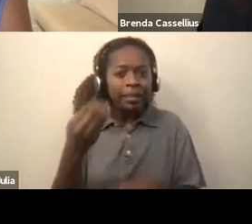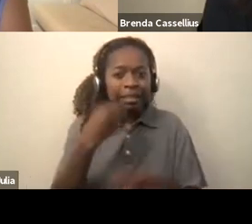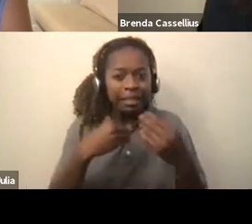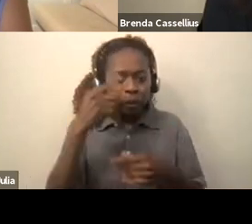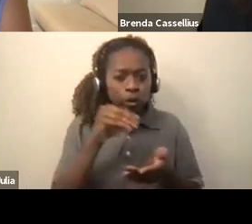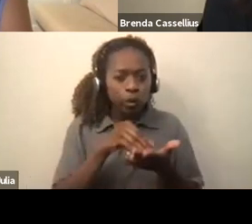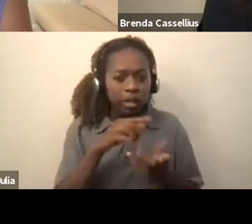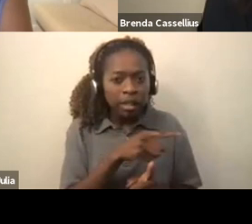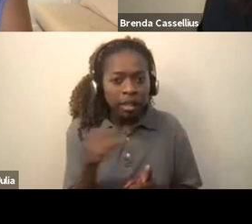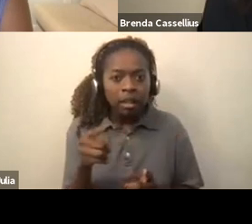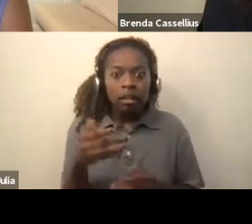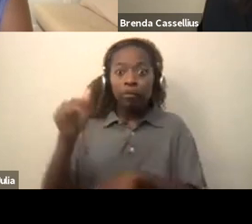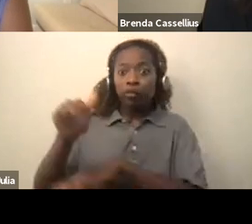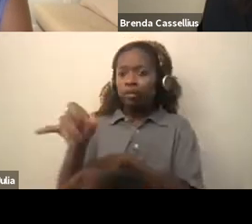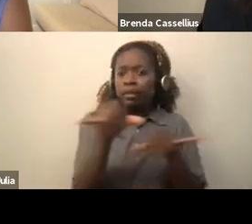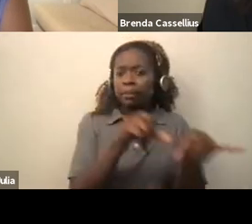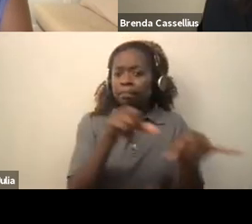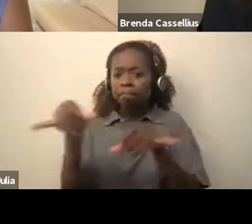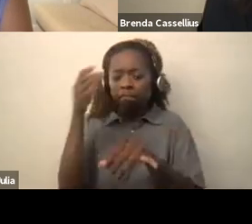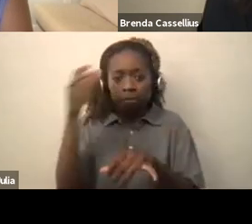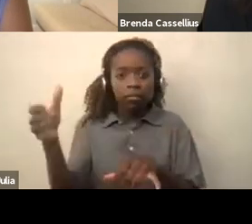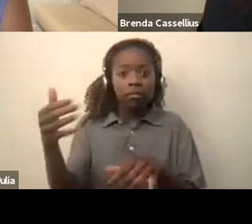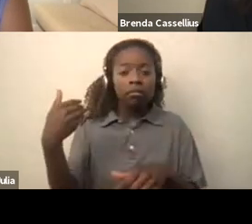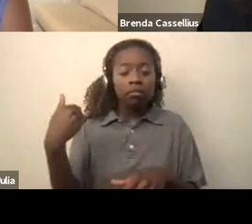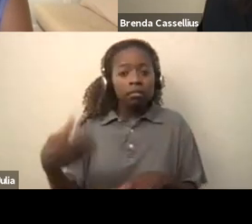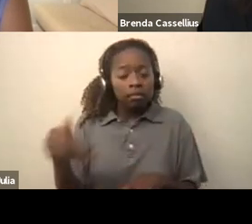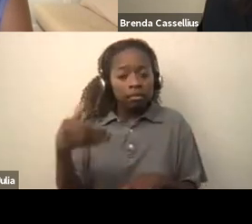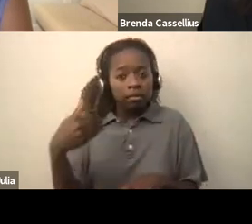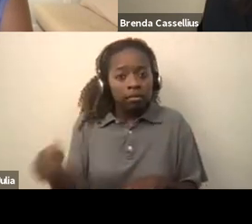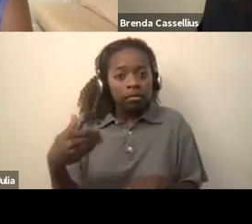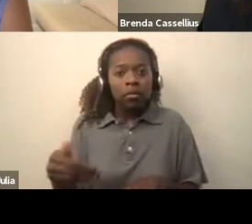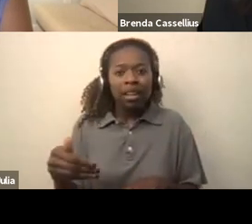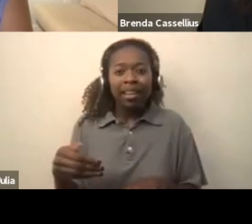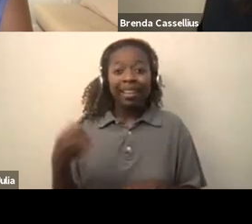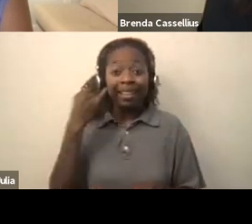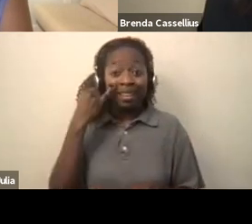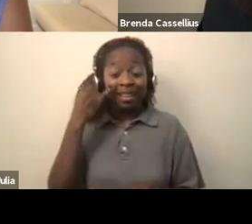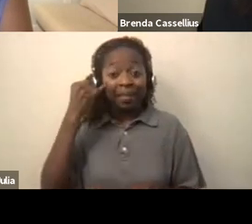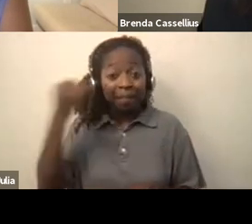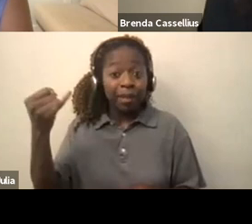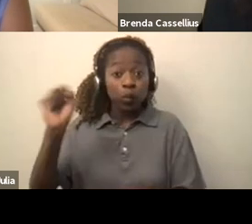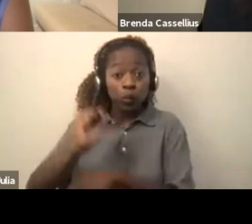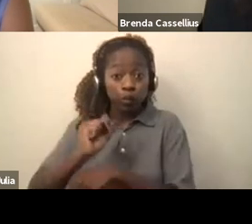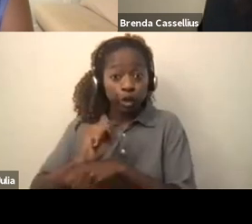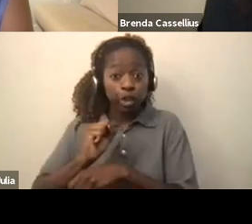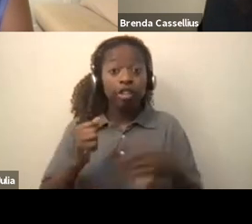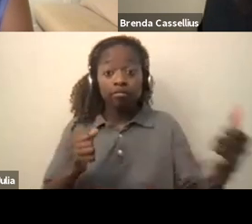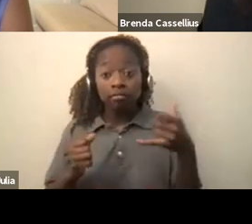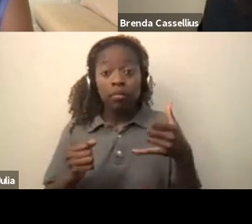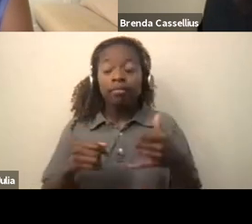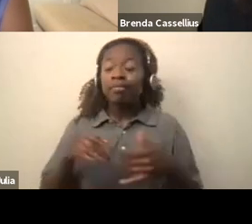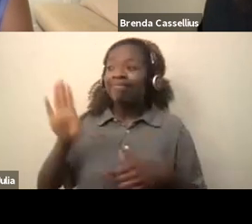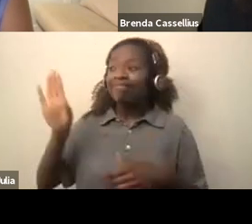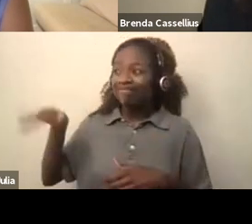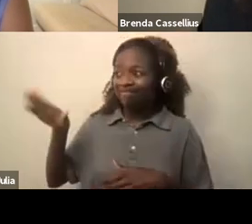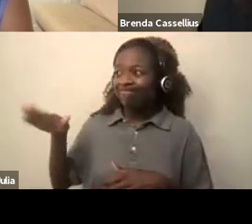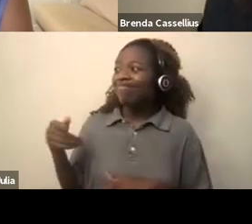afternoons it's the same thing there is nothing worse than being at work and getting a phone call saying you have to figure out